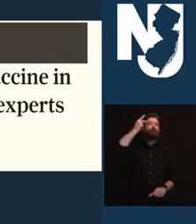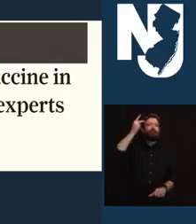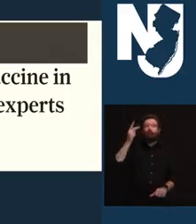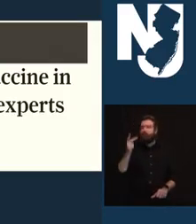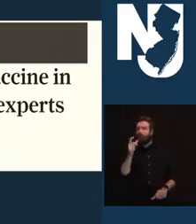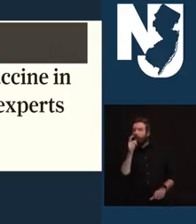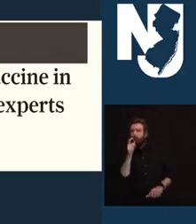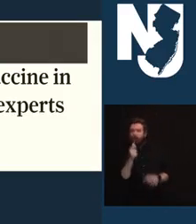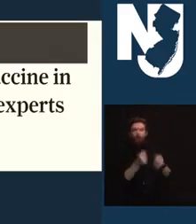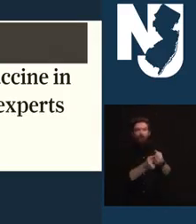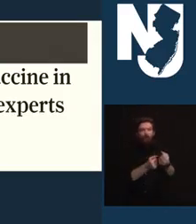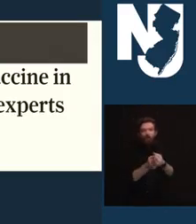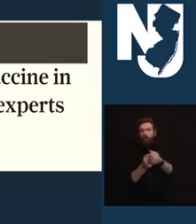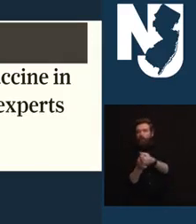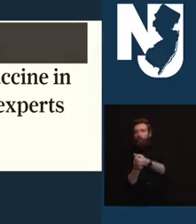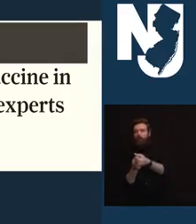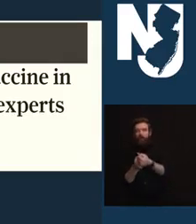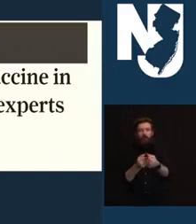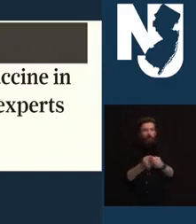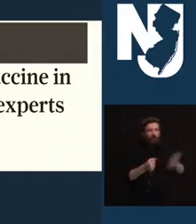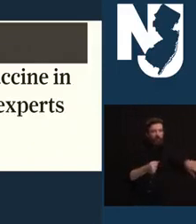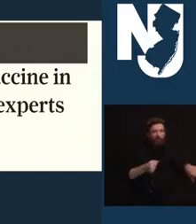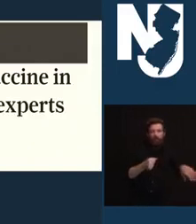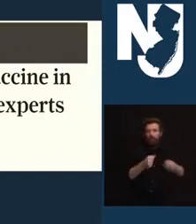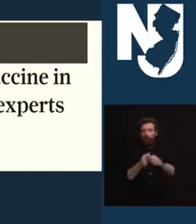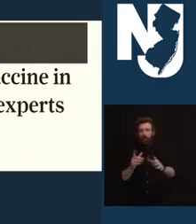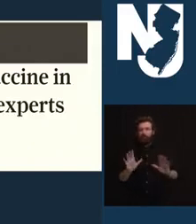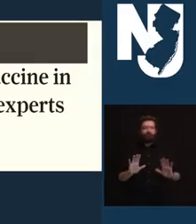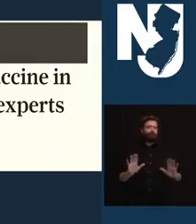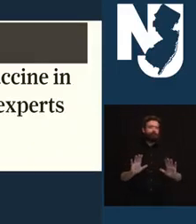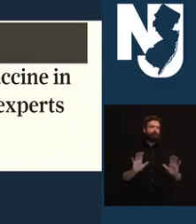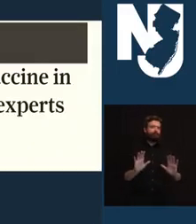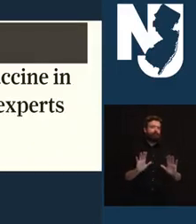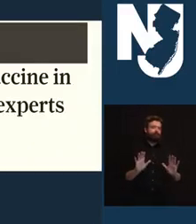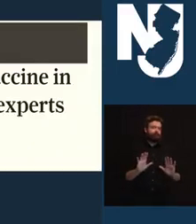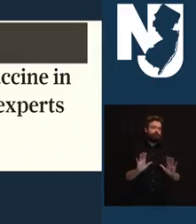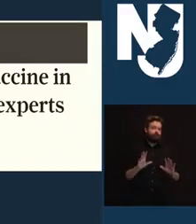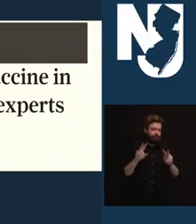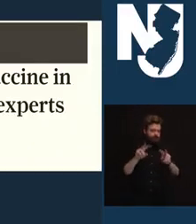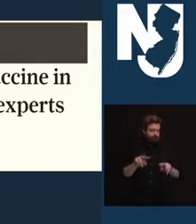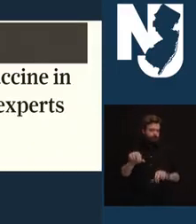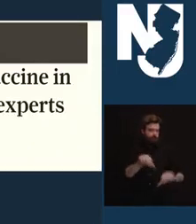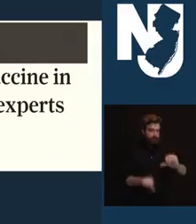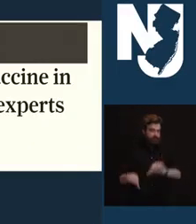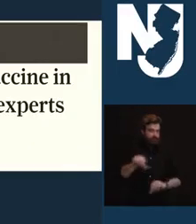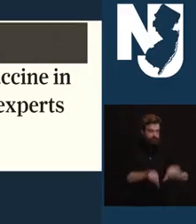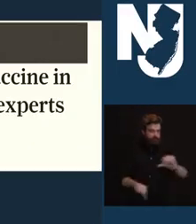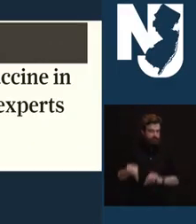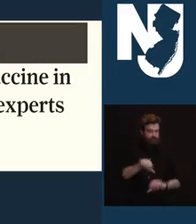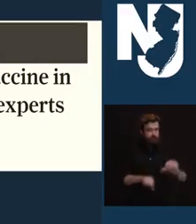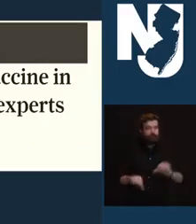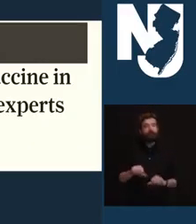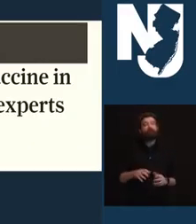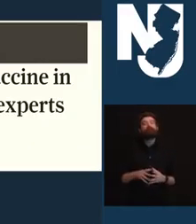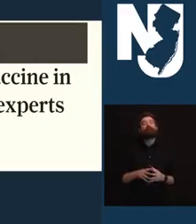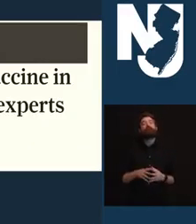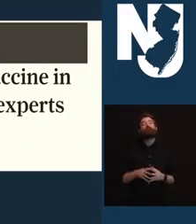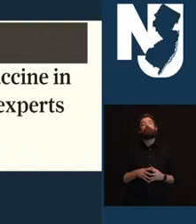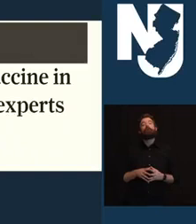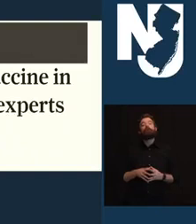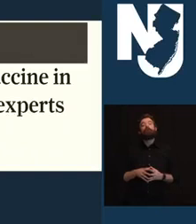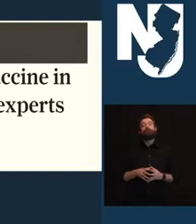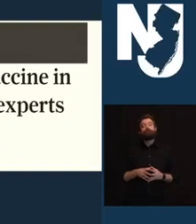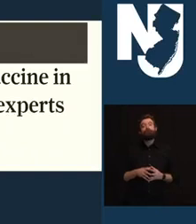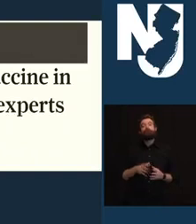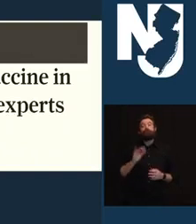to protect our hospitals, by the way, from a patient surge. We've said this many times. The one thing that cannot happen is to have our hospital